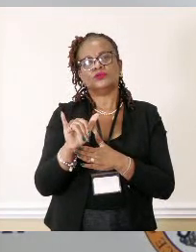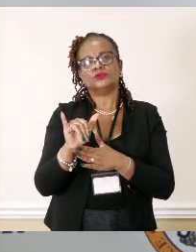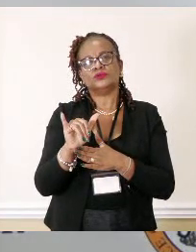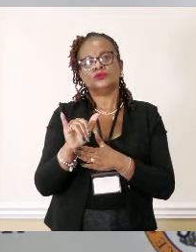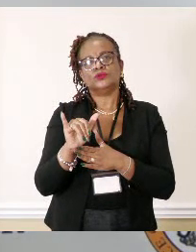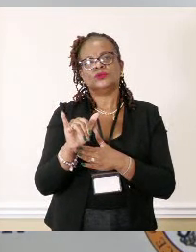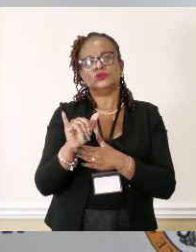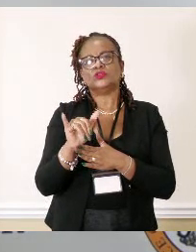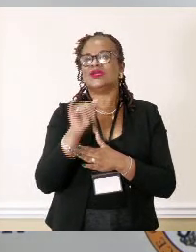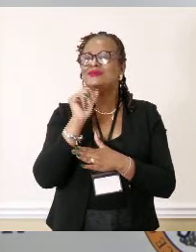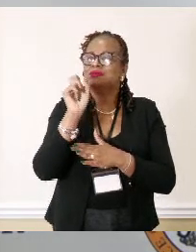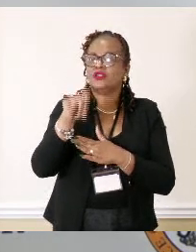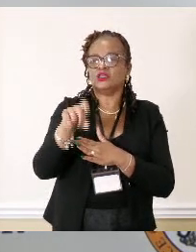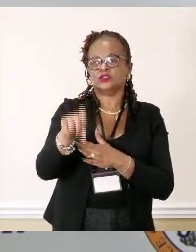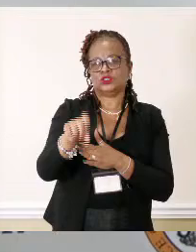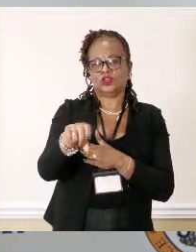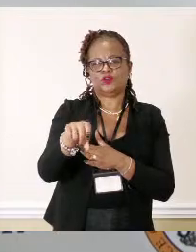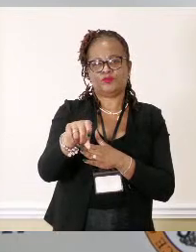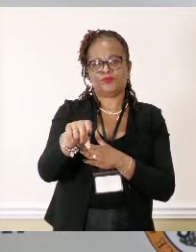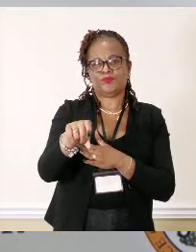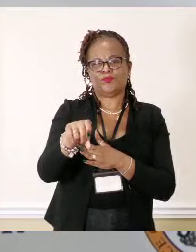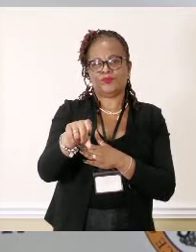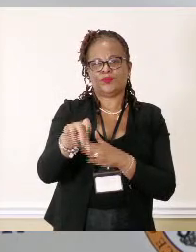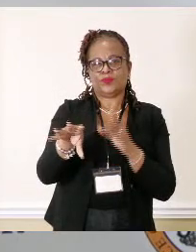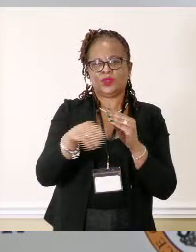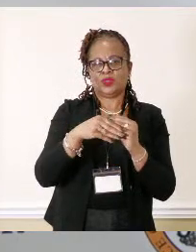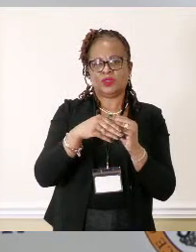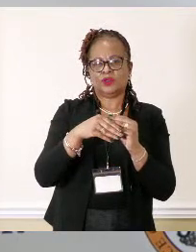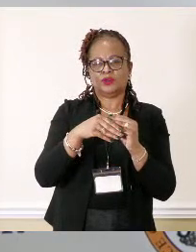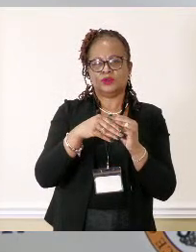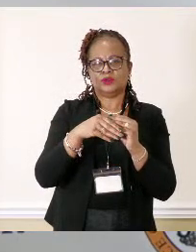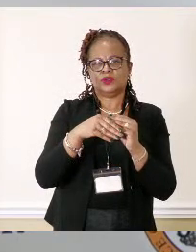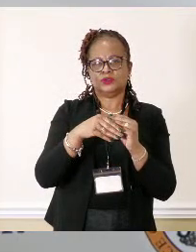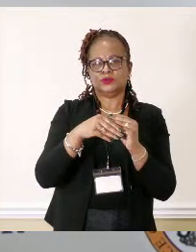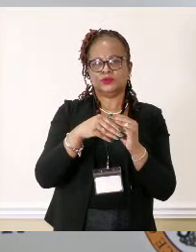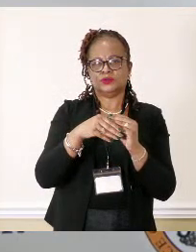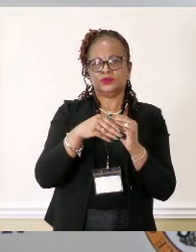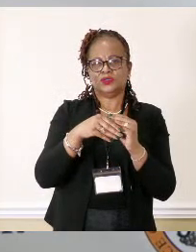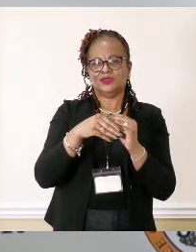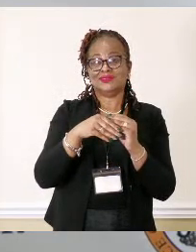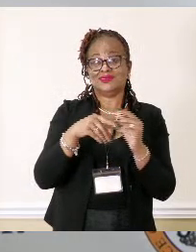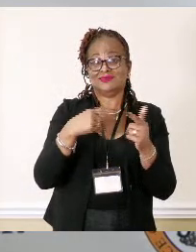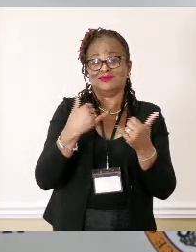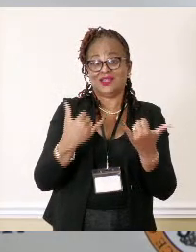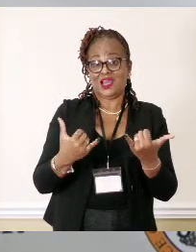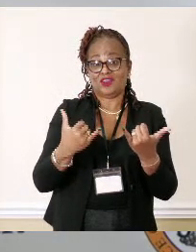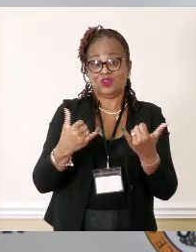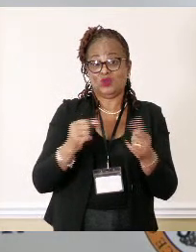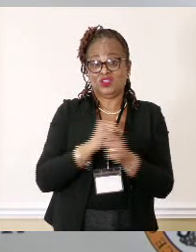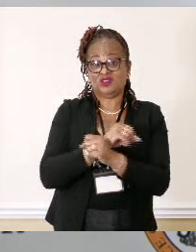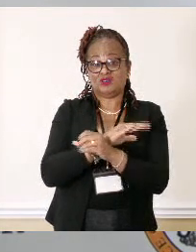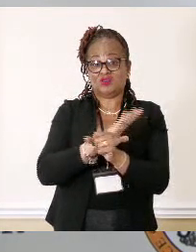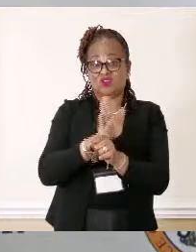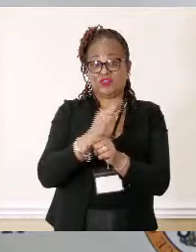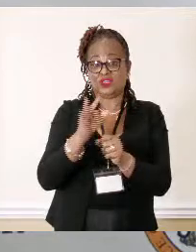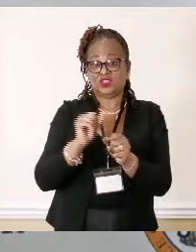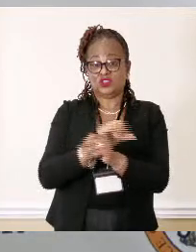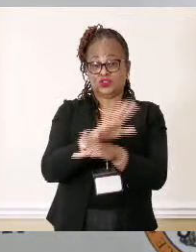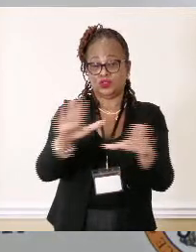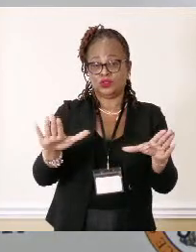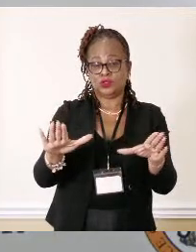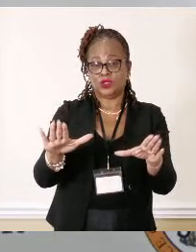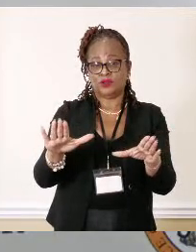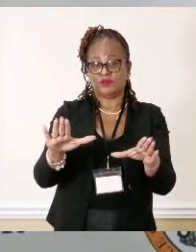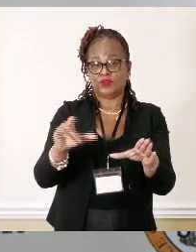it wasn't necessary to accelerate the contact tracing until now we're in the surge. And we have called